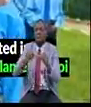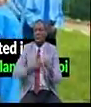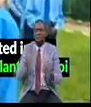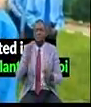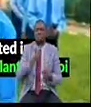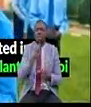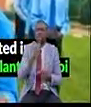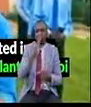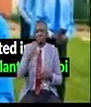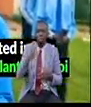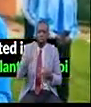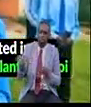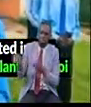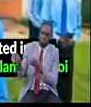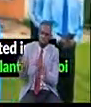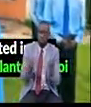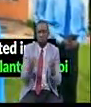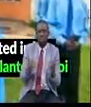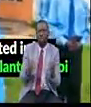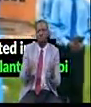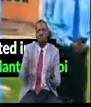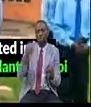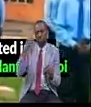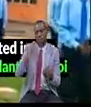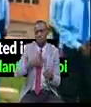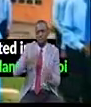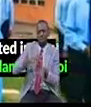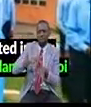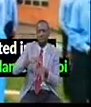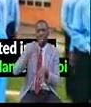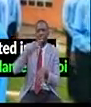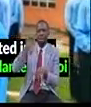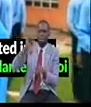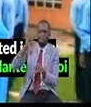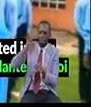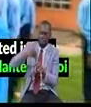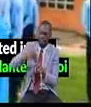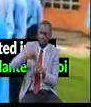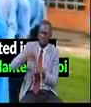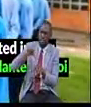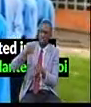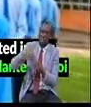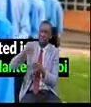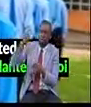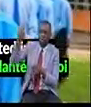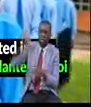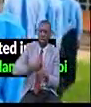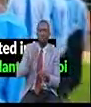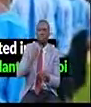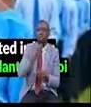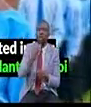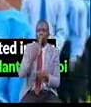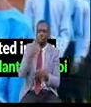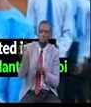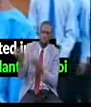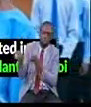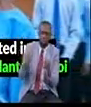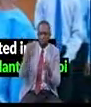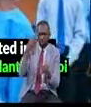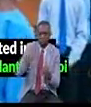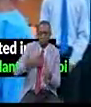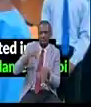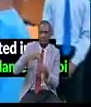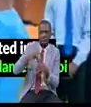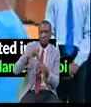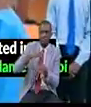I will not be moved, for my feet are planted in you. I will not be moved. moved for my feet, I'm